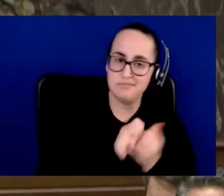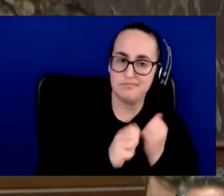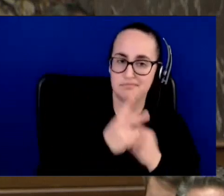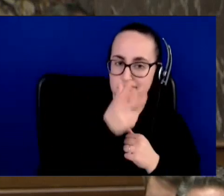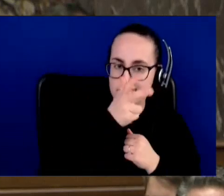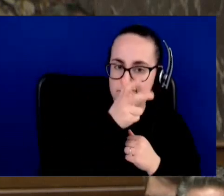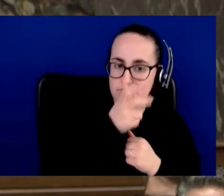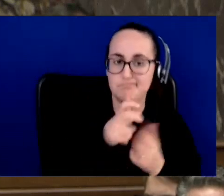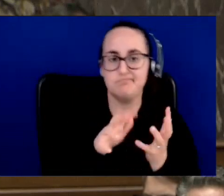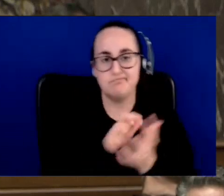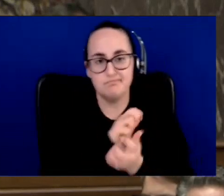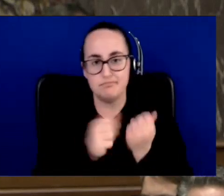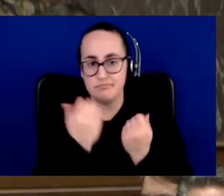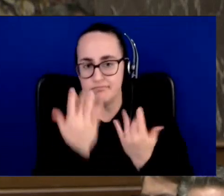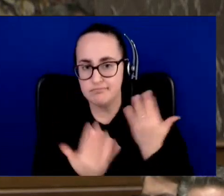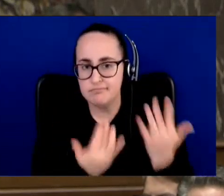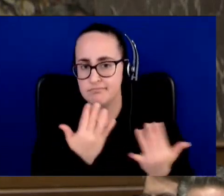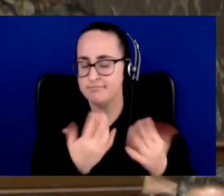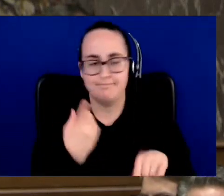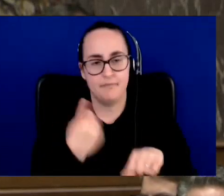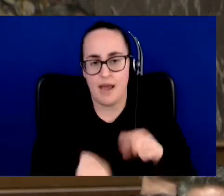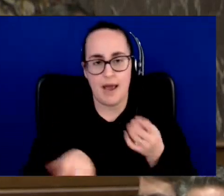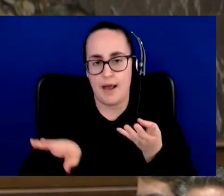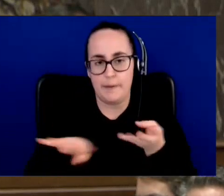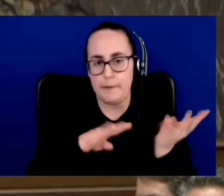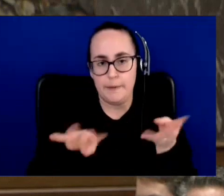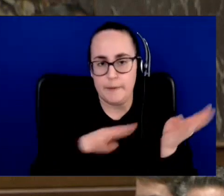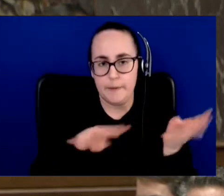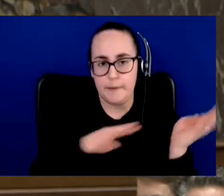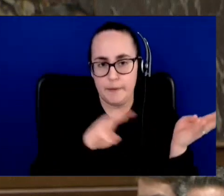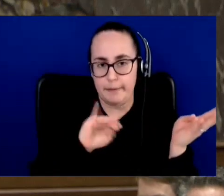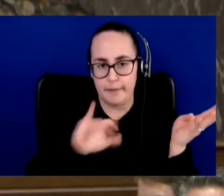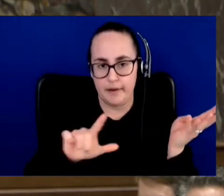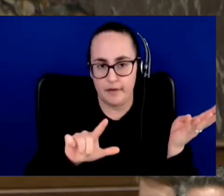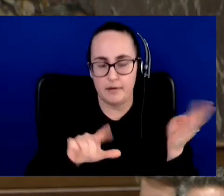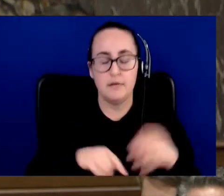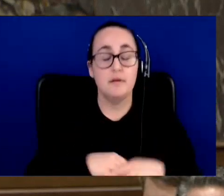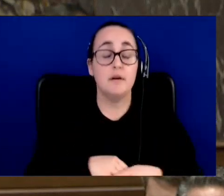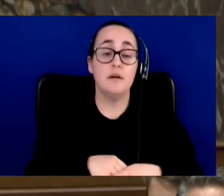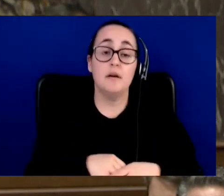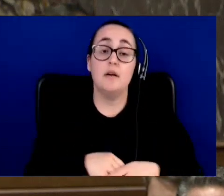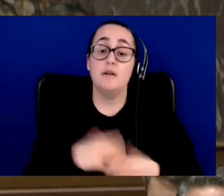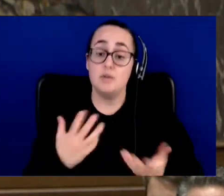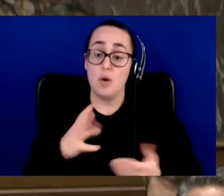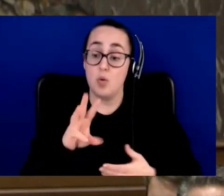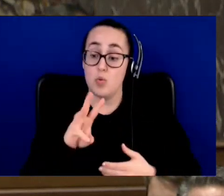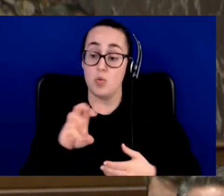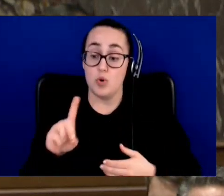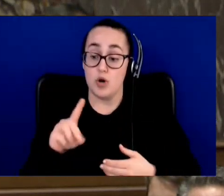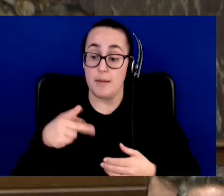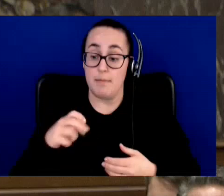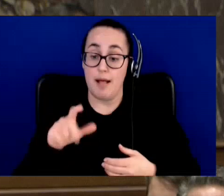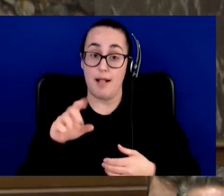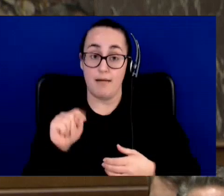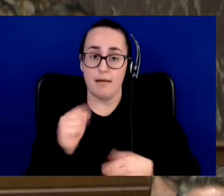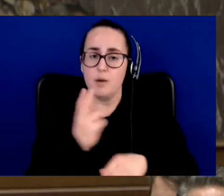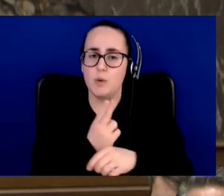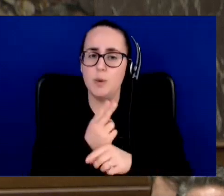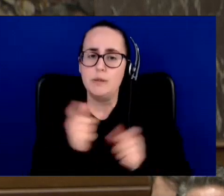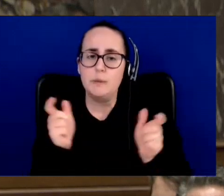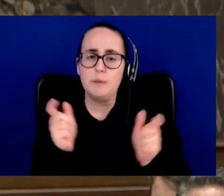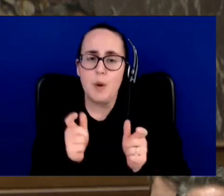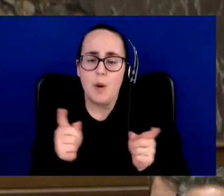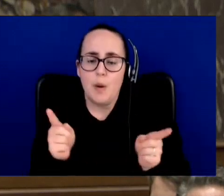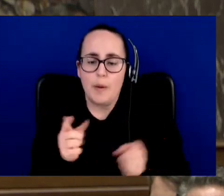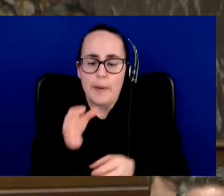use a small number of damaged, small, or low-quality logs, but that was less than 1% of the total provincial harvest over